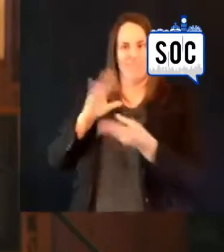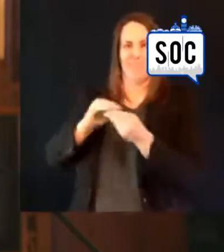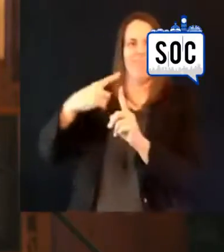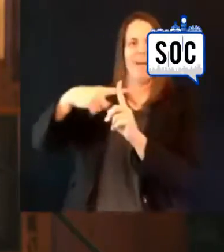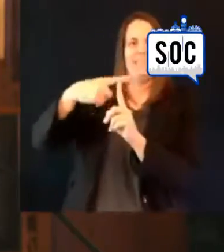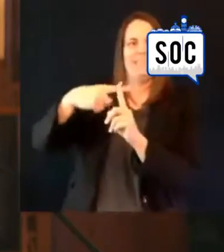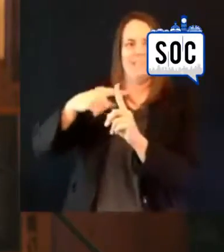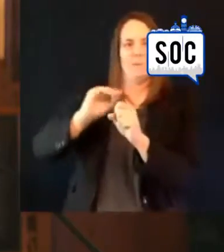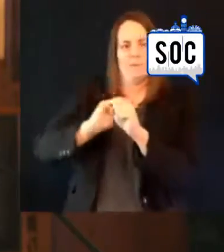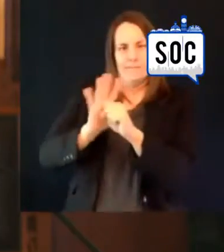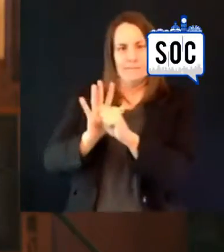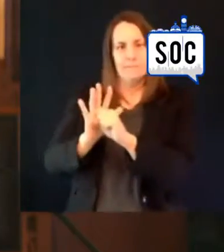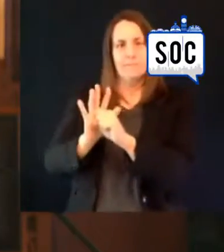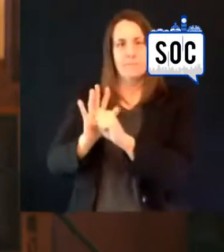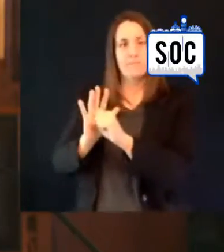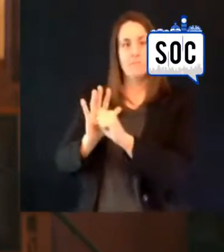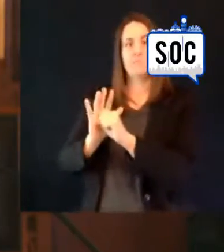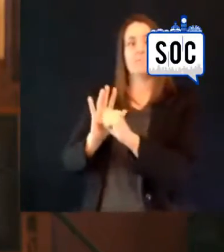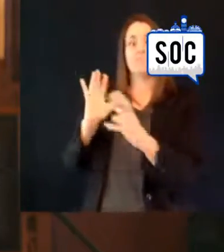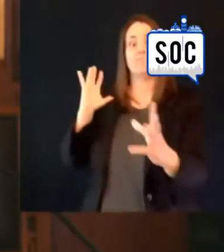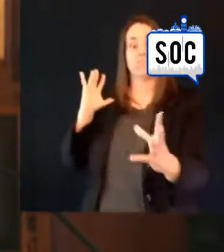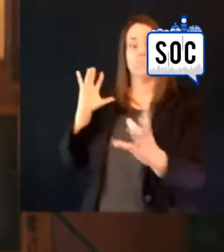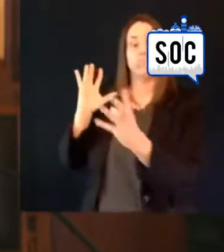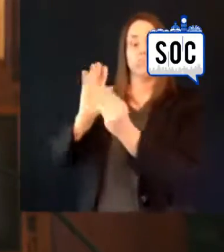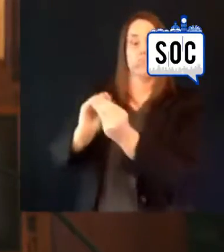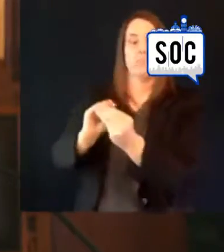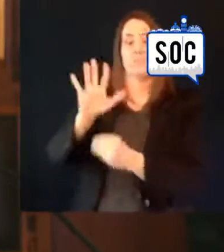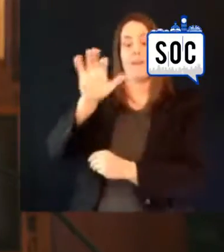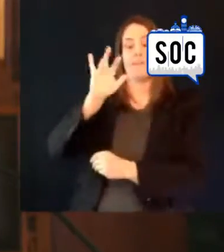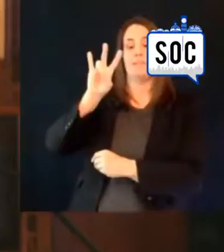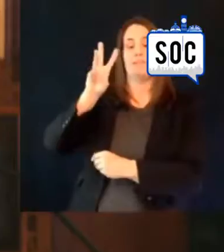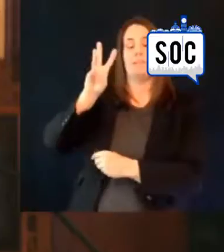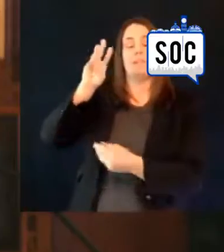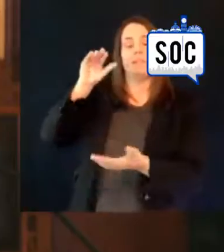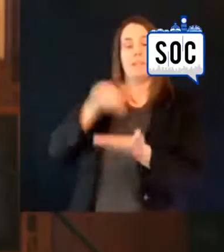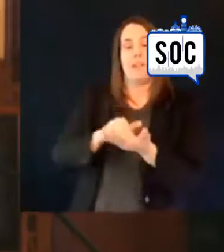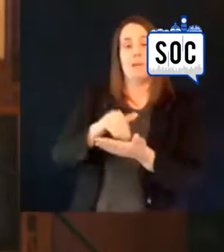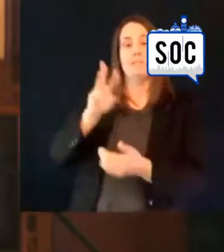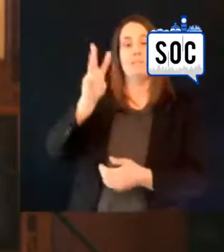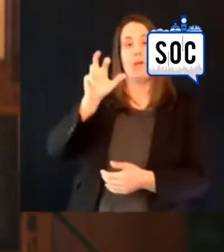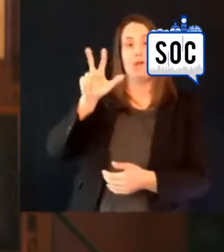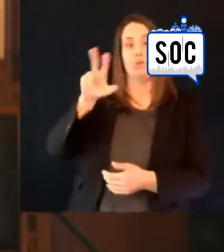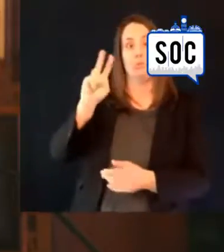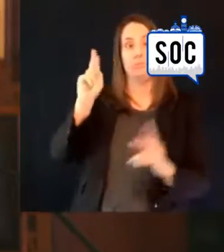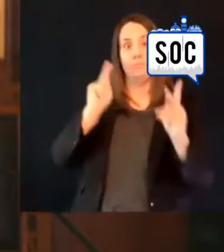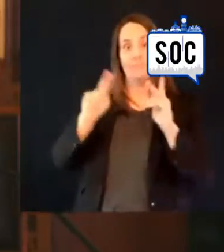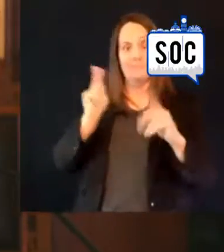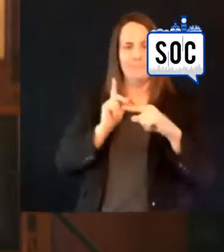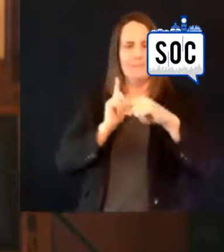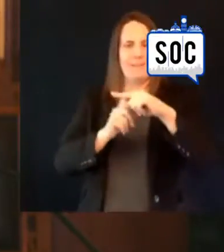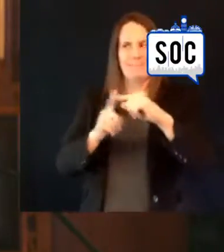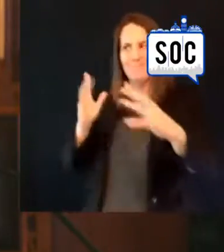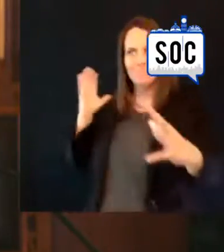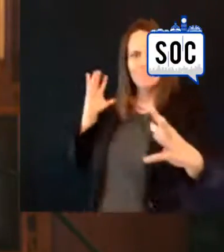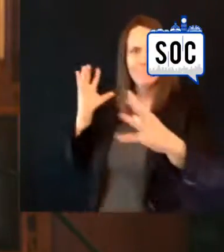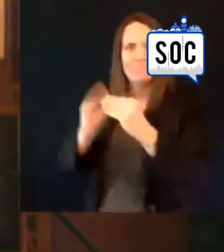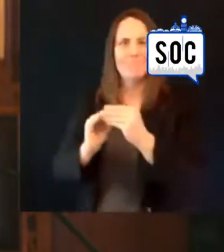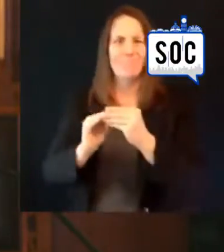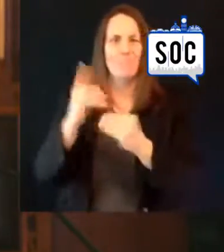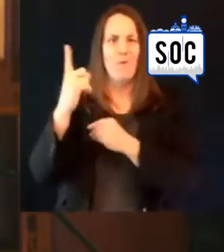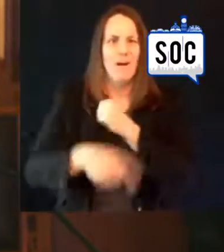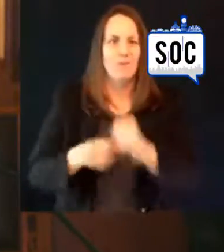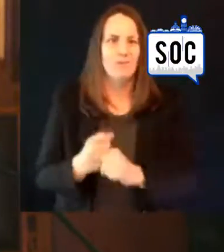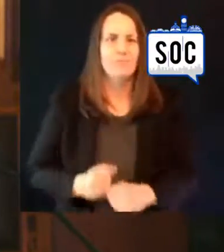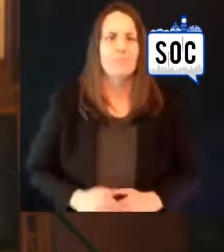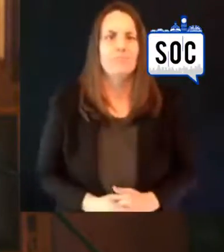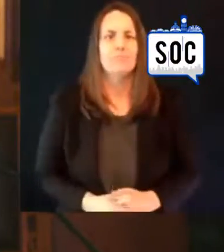576,632 people. As the governor said, our 7-day average is increasing, and it is now at 501